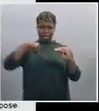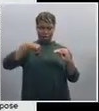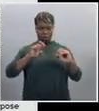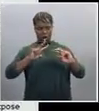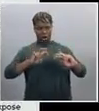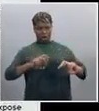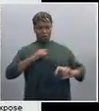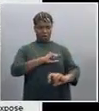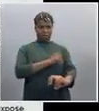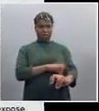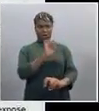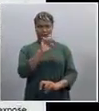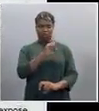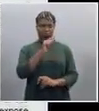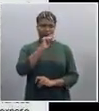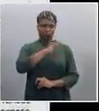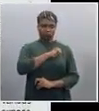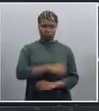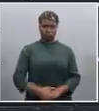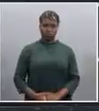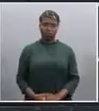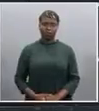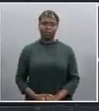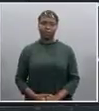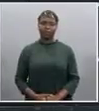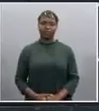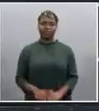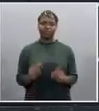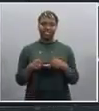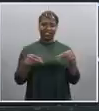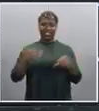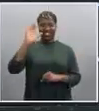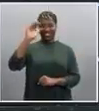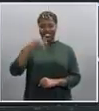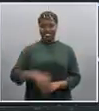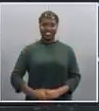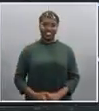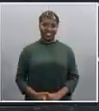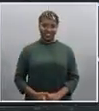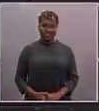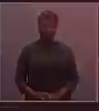dishonest and unethical. And that's your news. Take care. Good night.